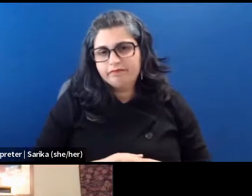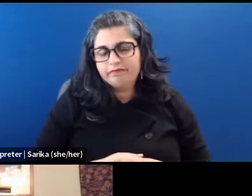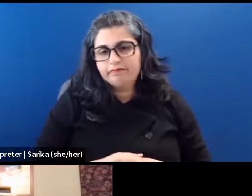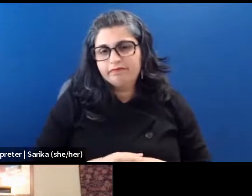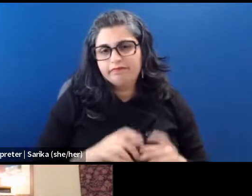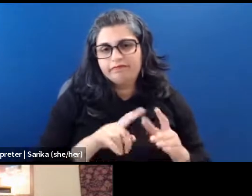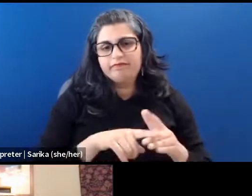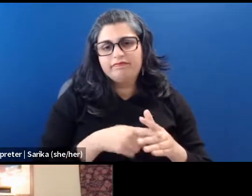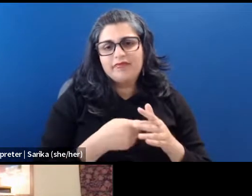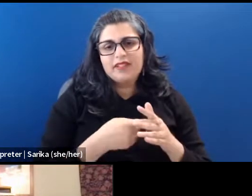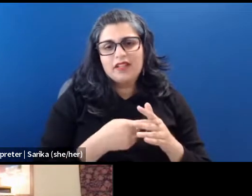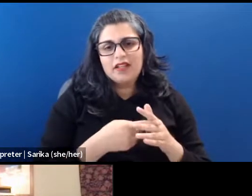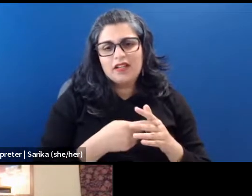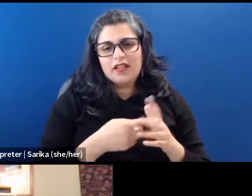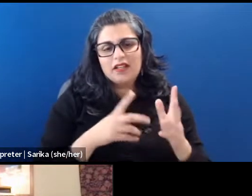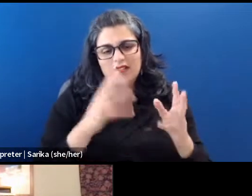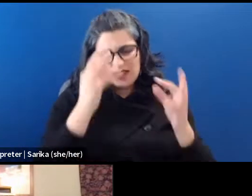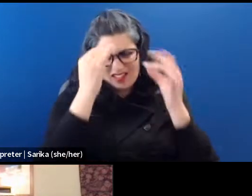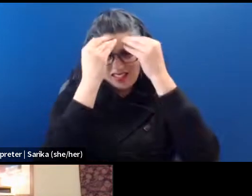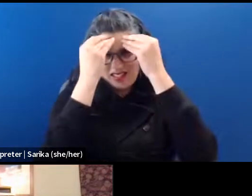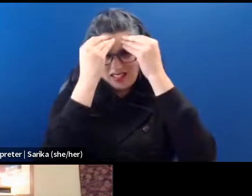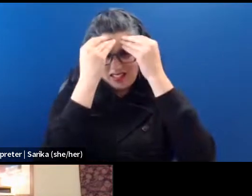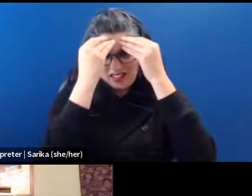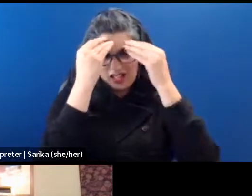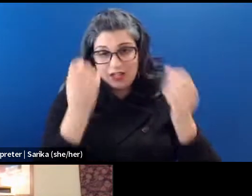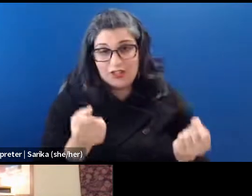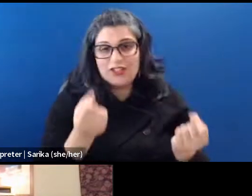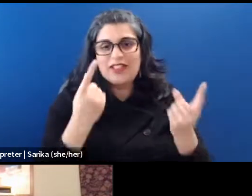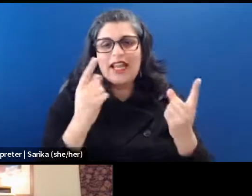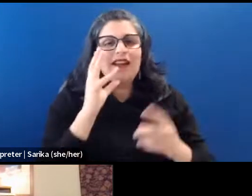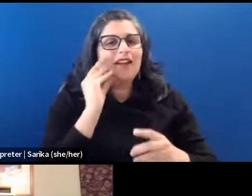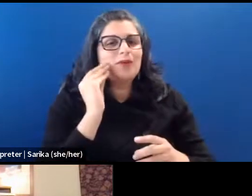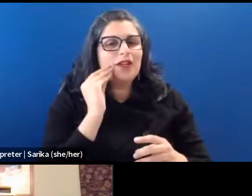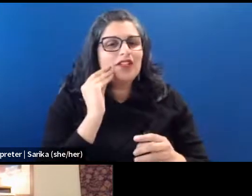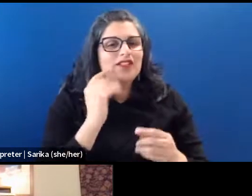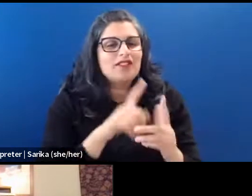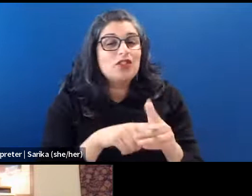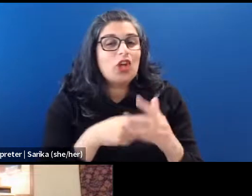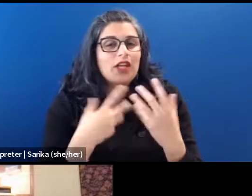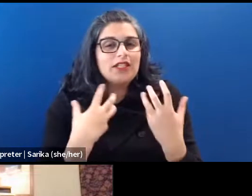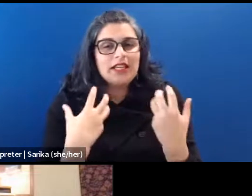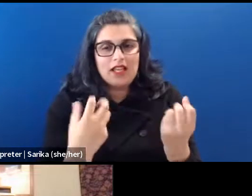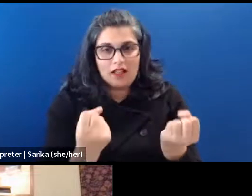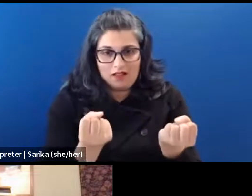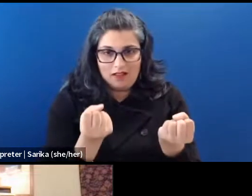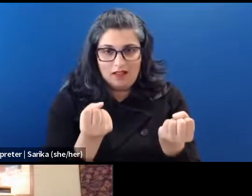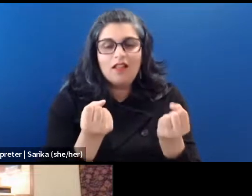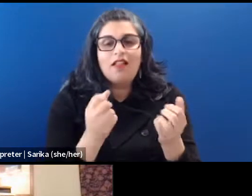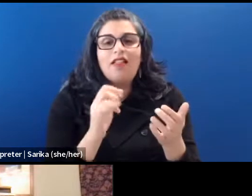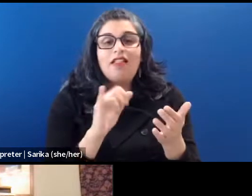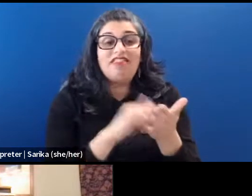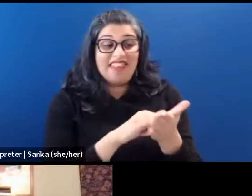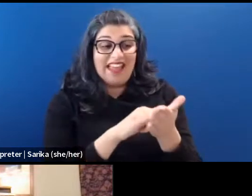to deconstruct our experiences, as we start to heal, that opens up